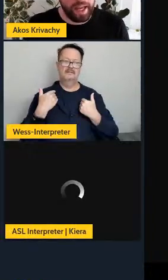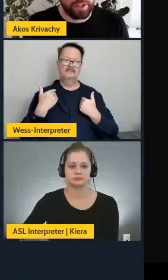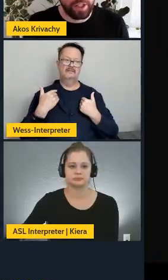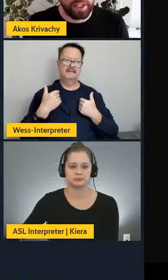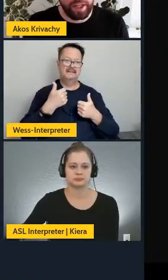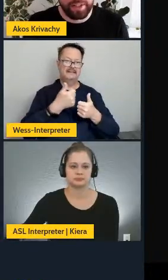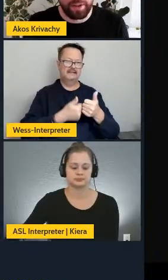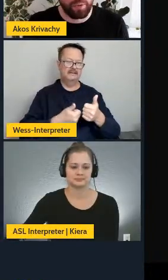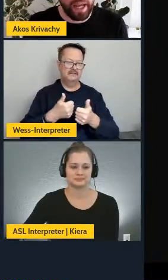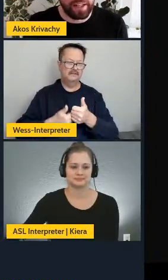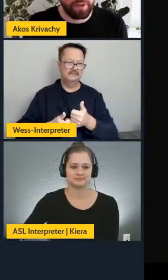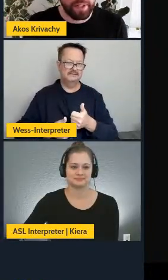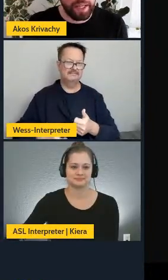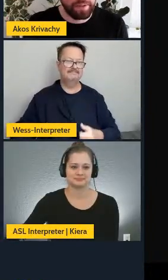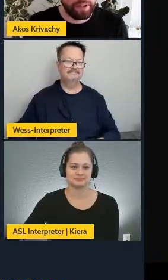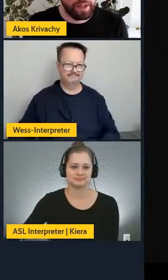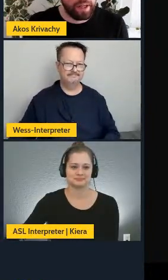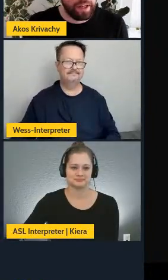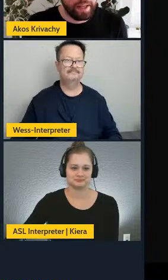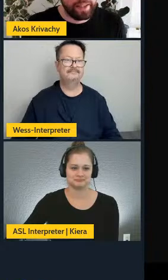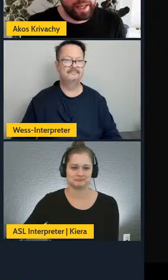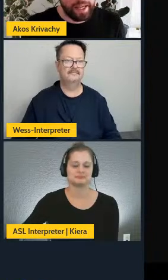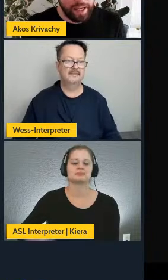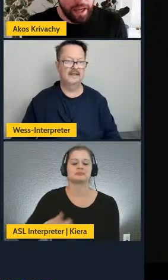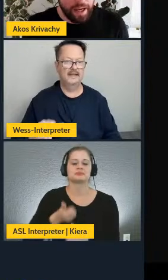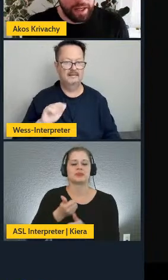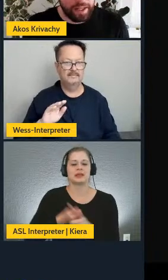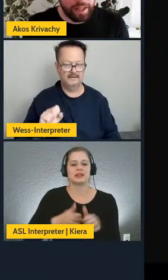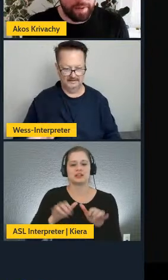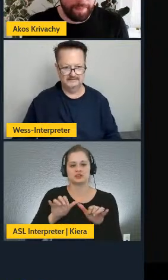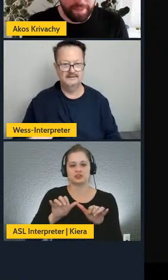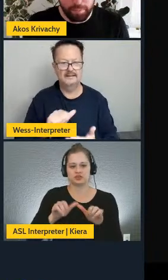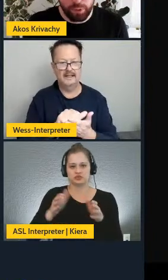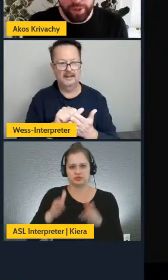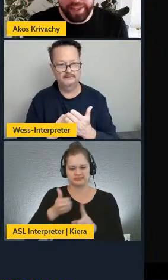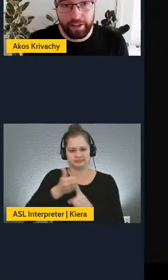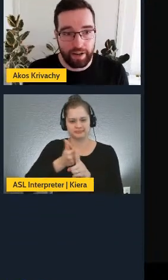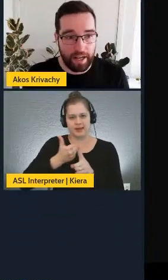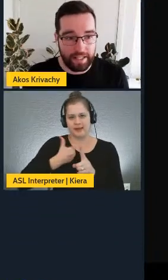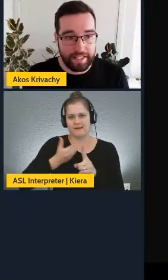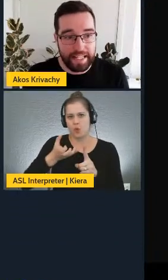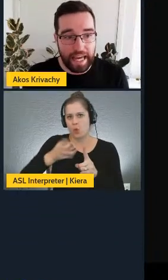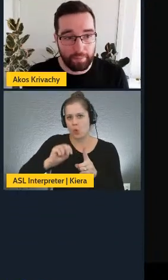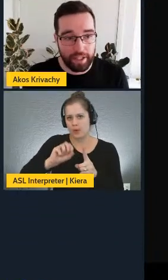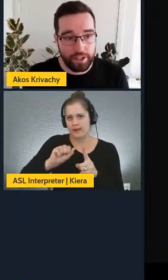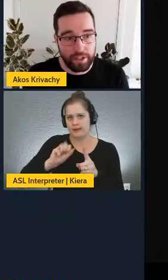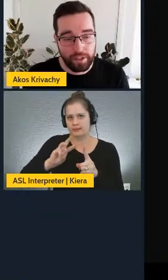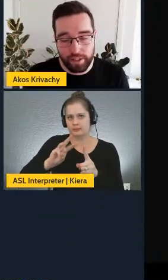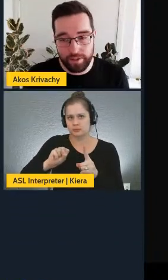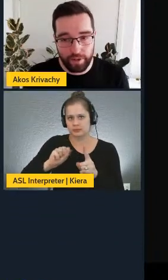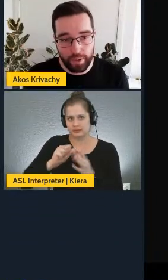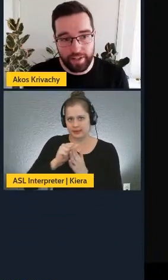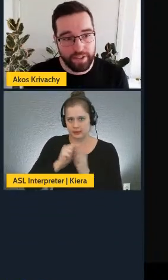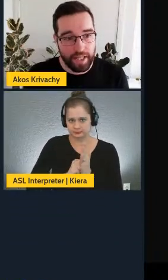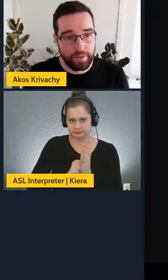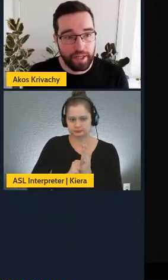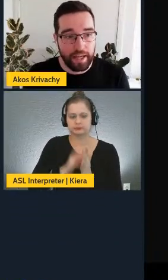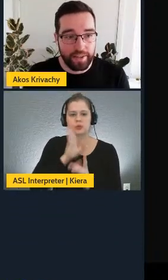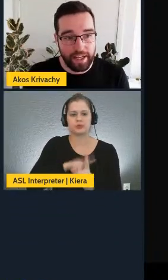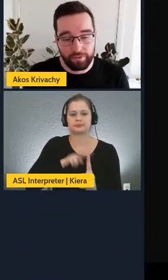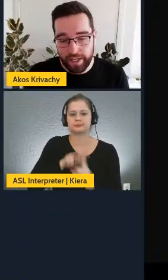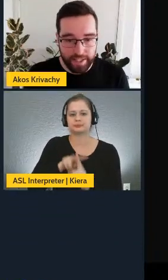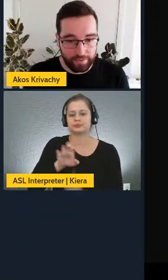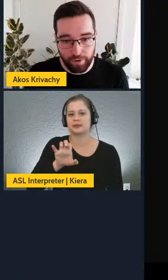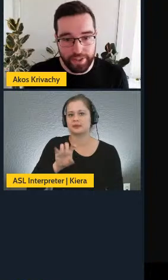each engineer has their own AWS account. They deploy their CDK application into their own AWS